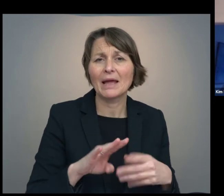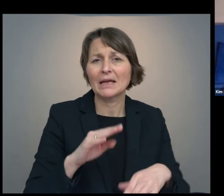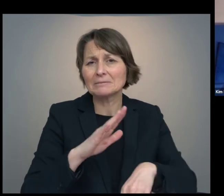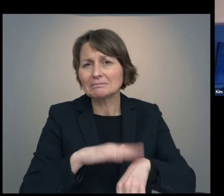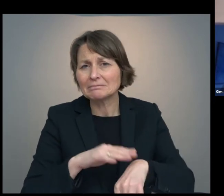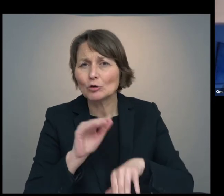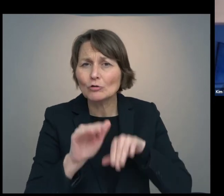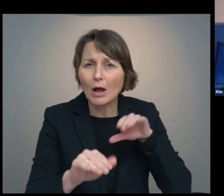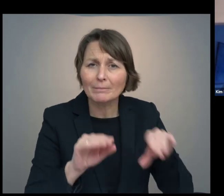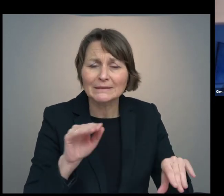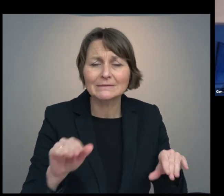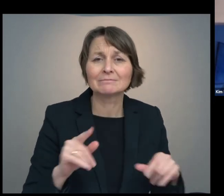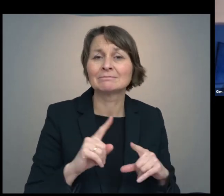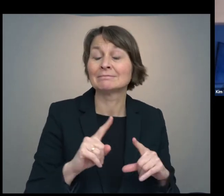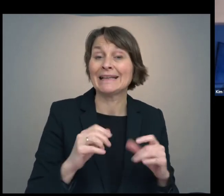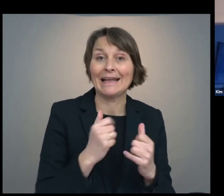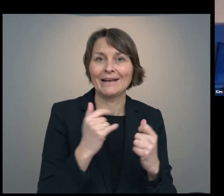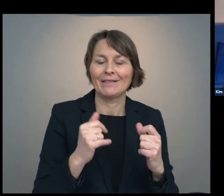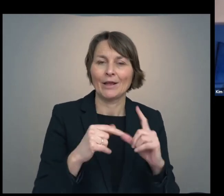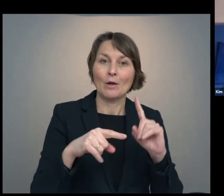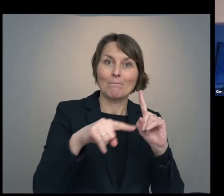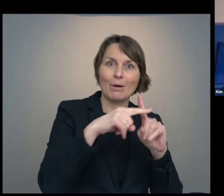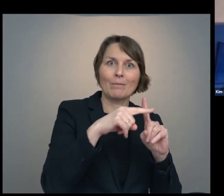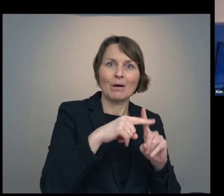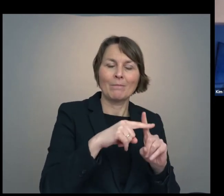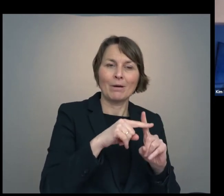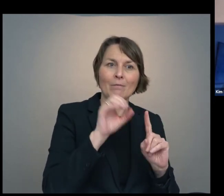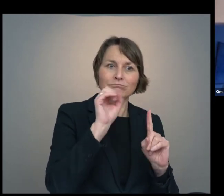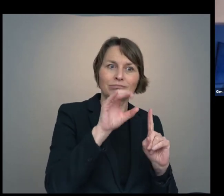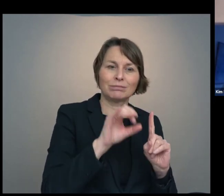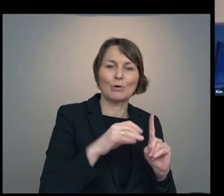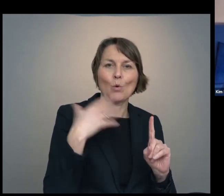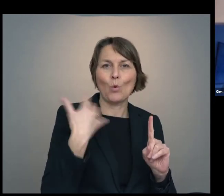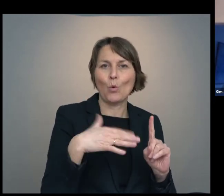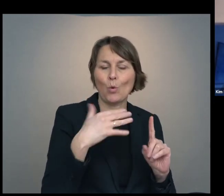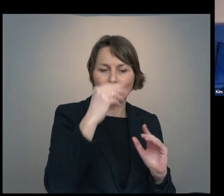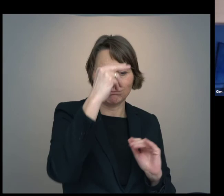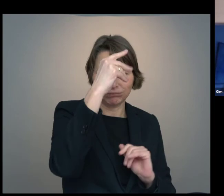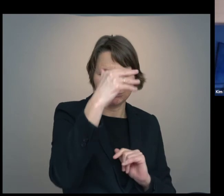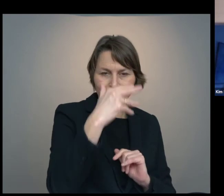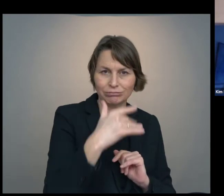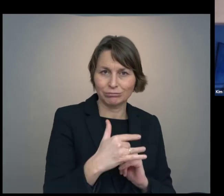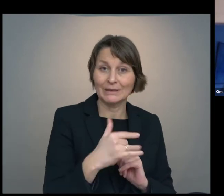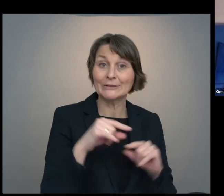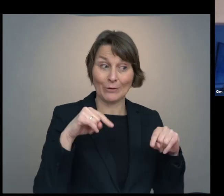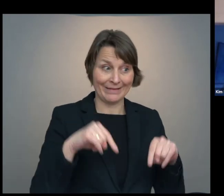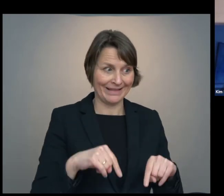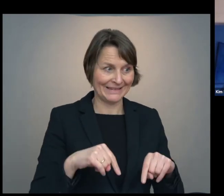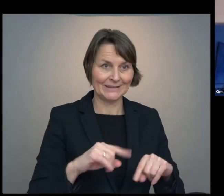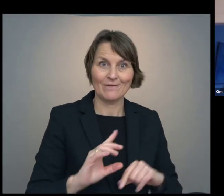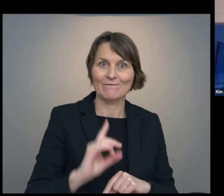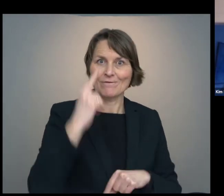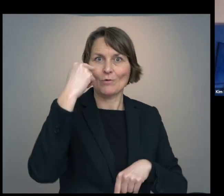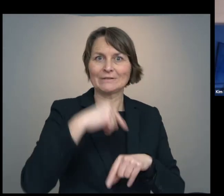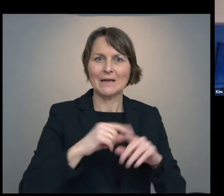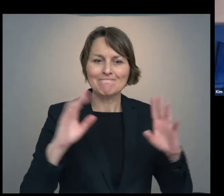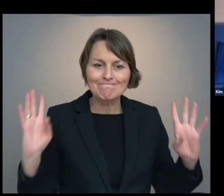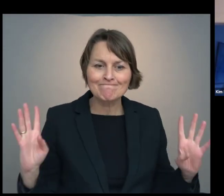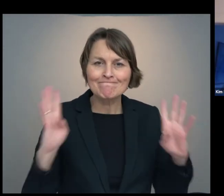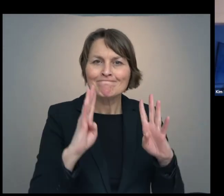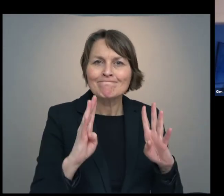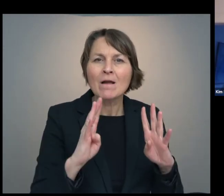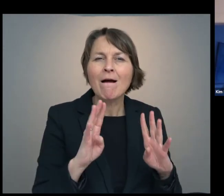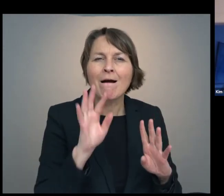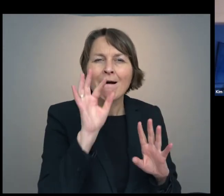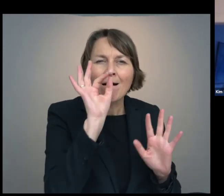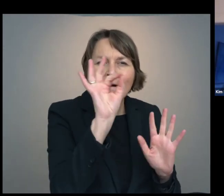and criticism and all positive elements that were in there. And what we tried to do with this session